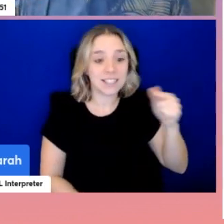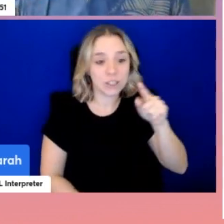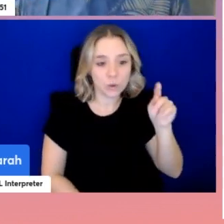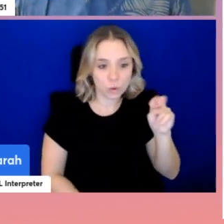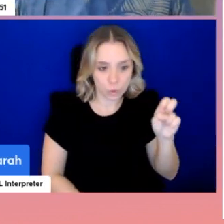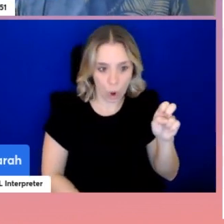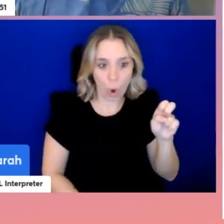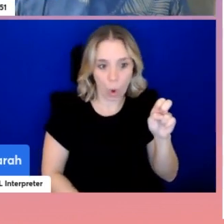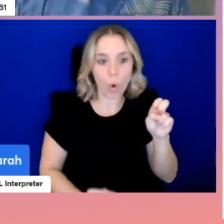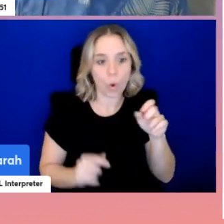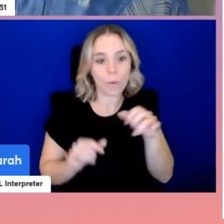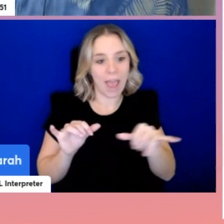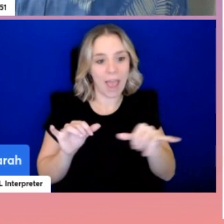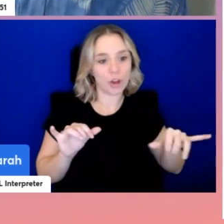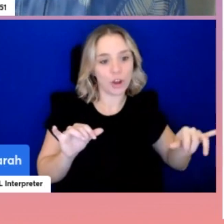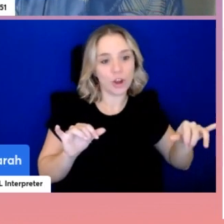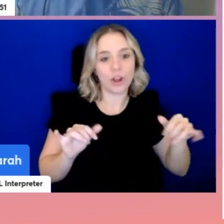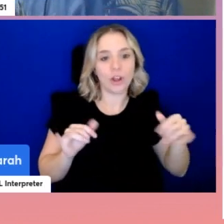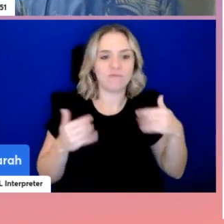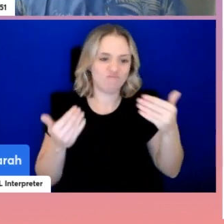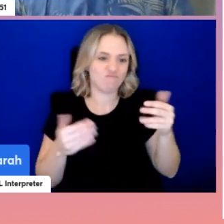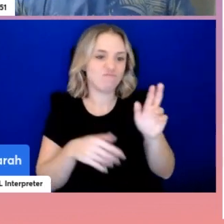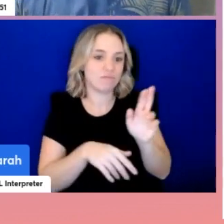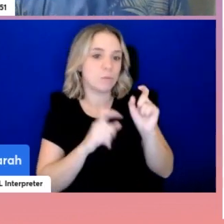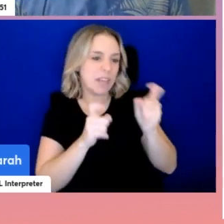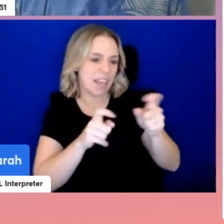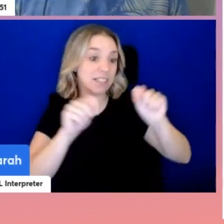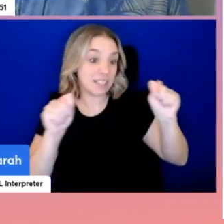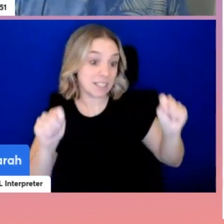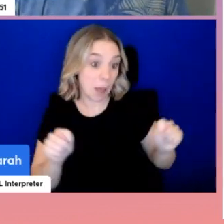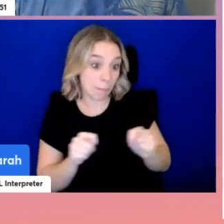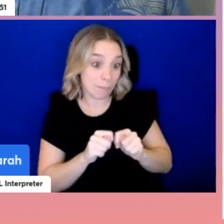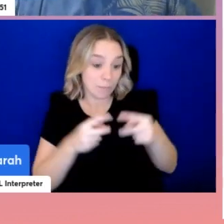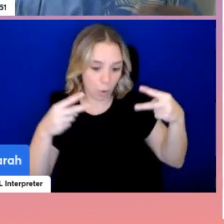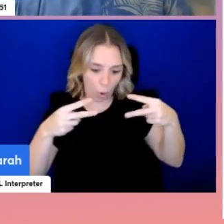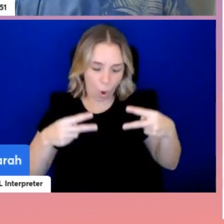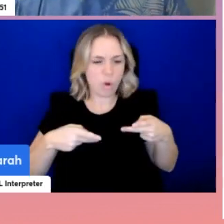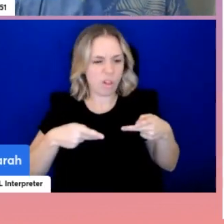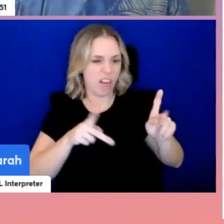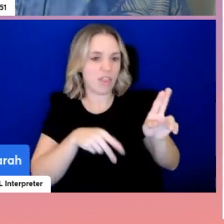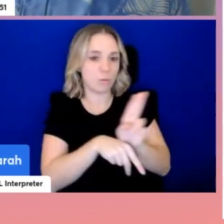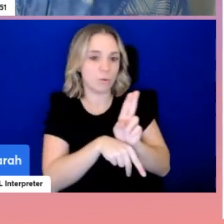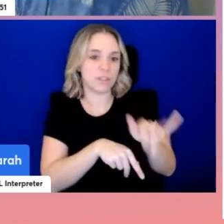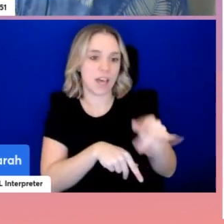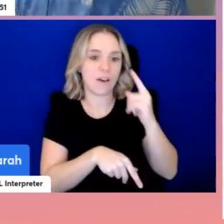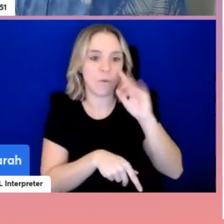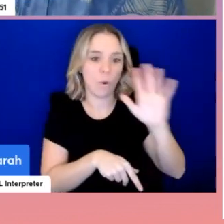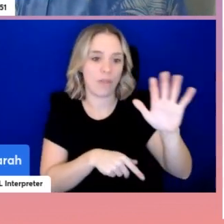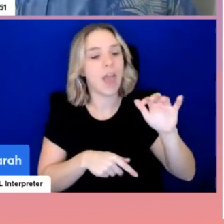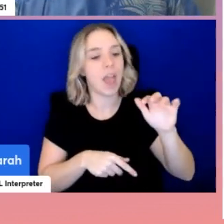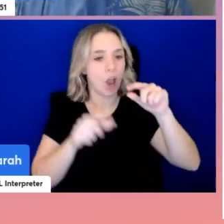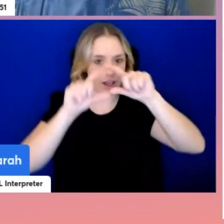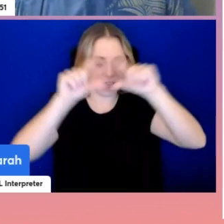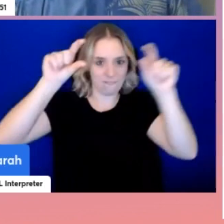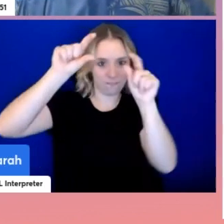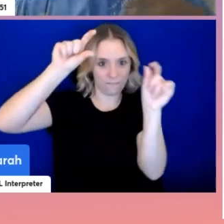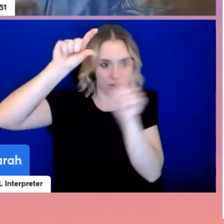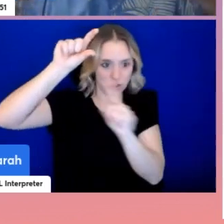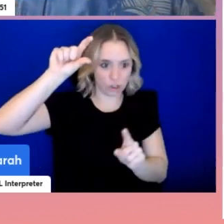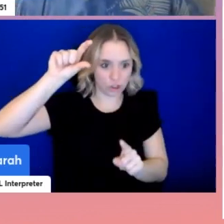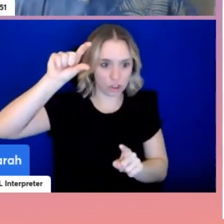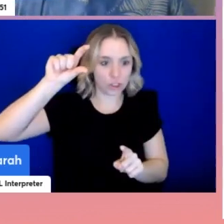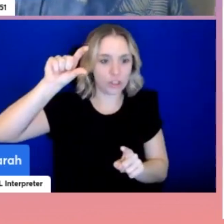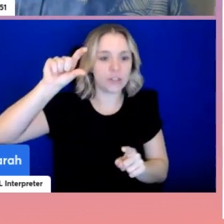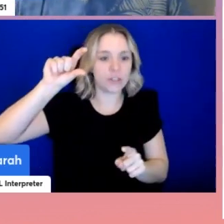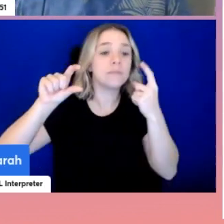and letting them use that to stand up their own infrastructure. When we first started, we had a centralized cloud enablement team, and they were kind of